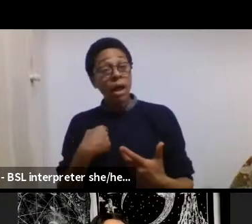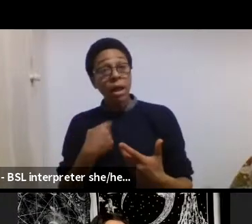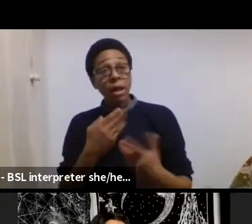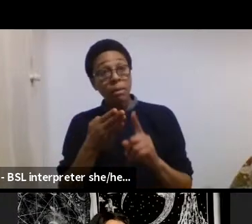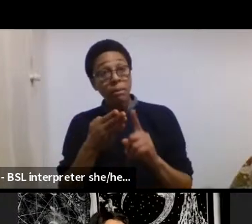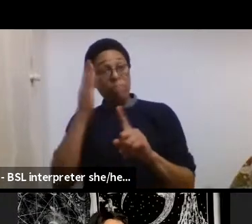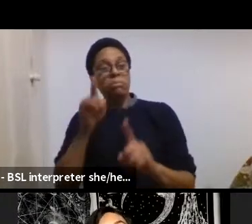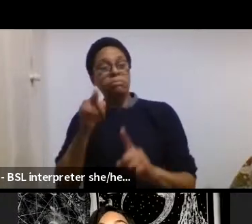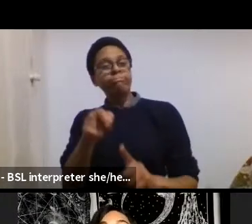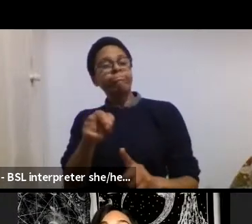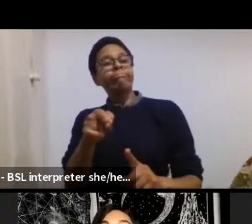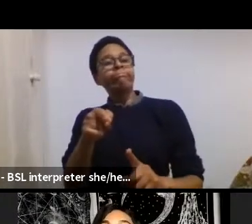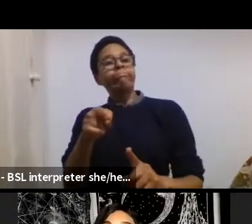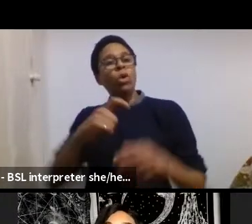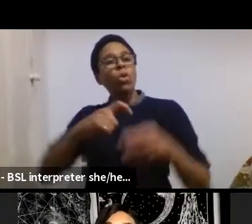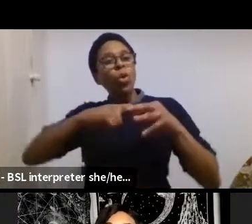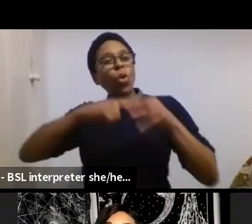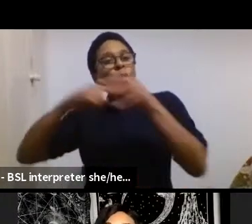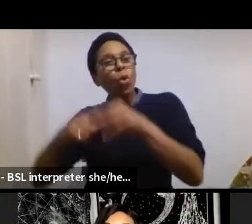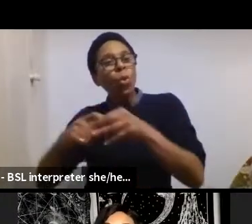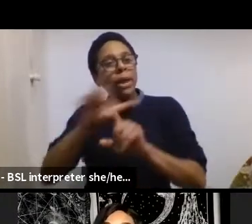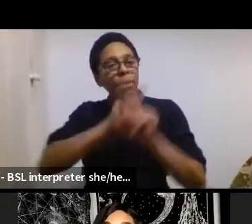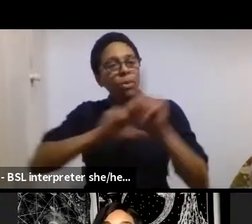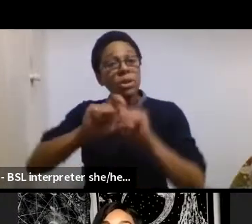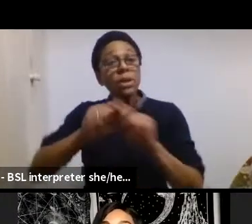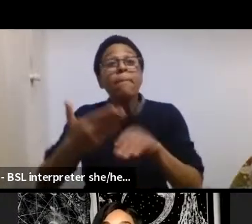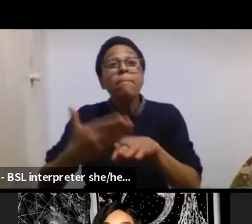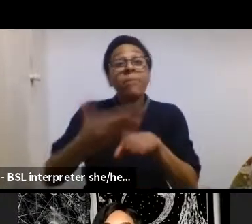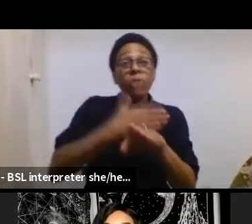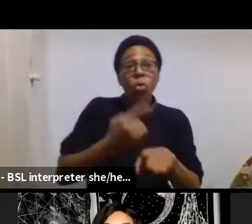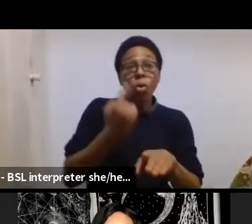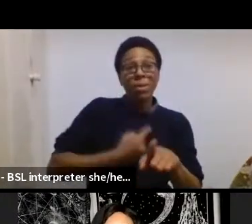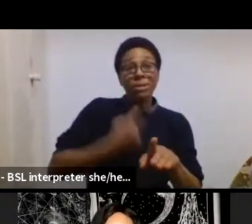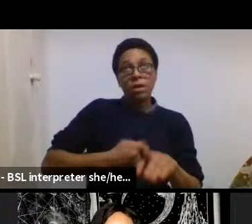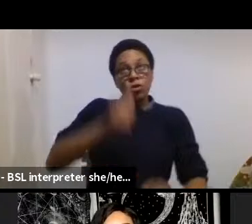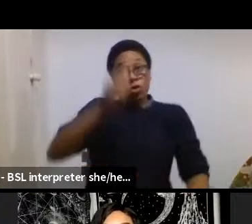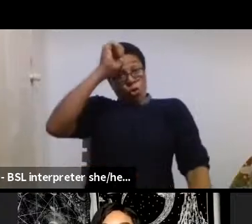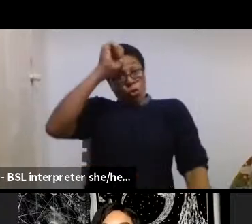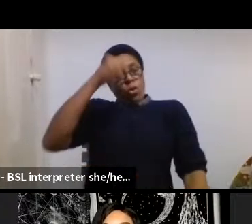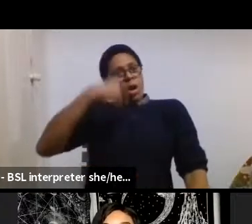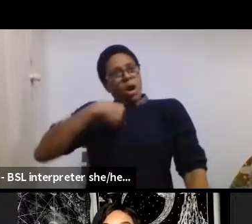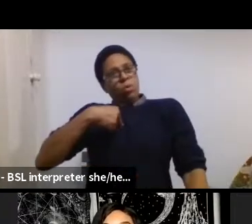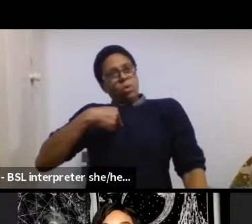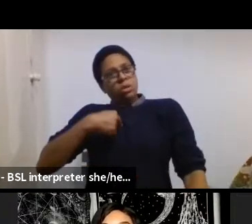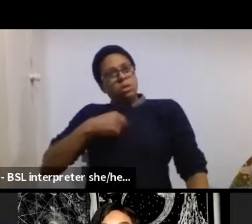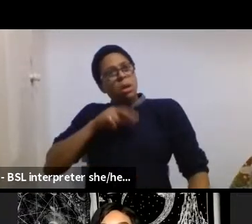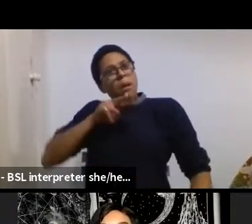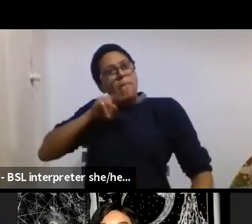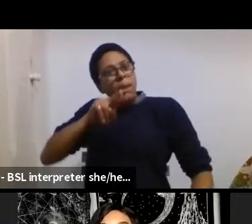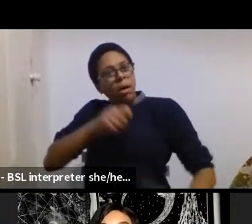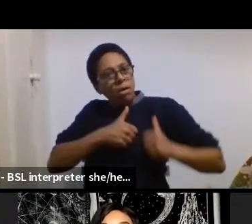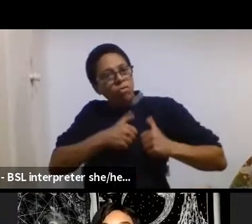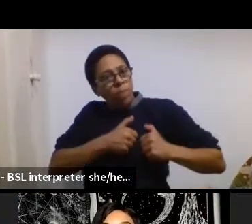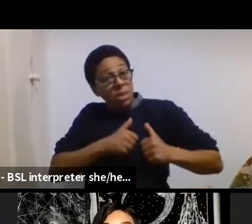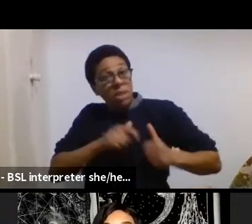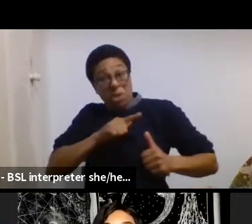I was biromantic. It was just the place I felt most comfortable. So